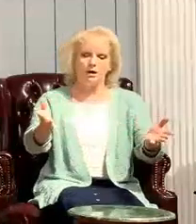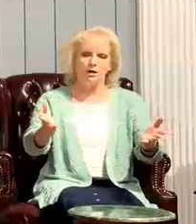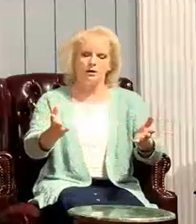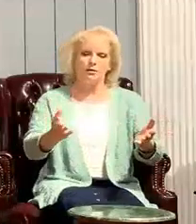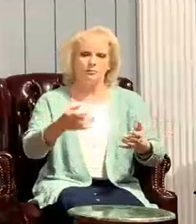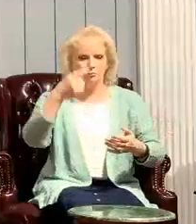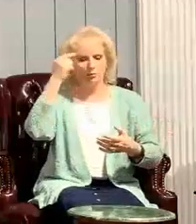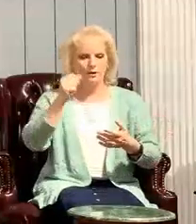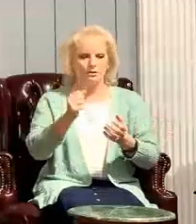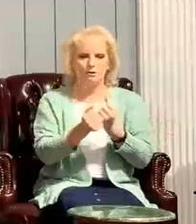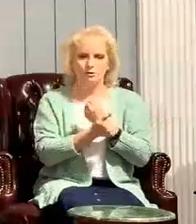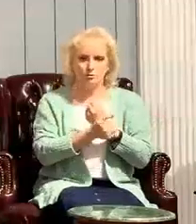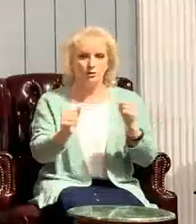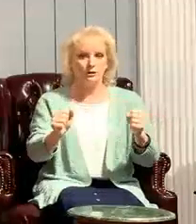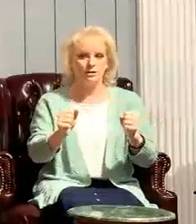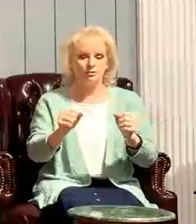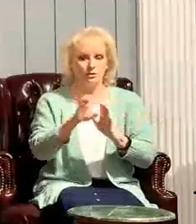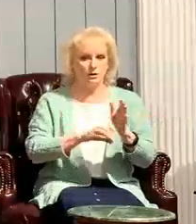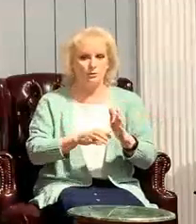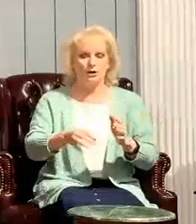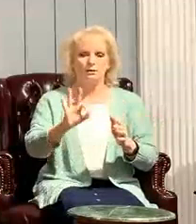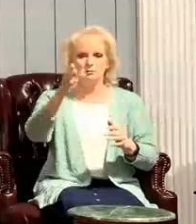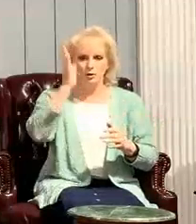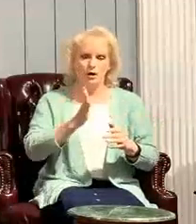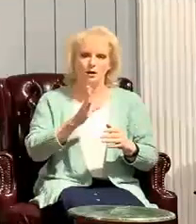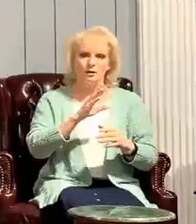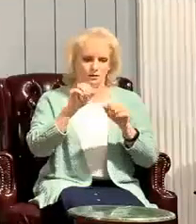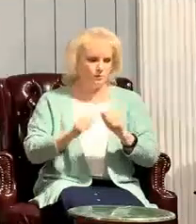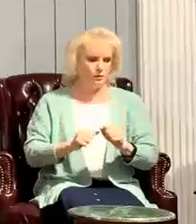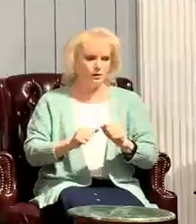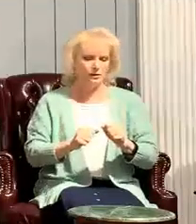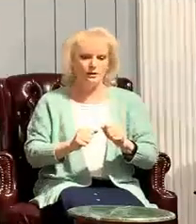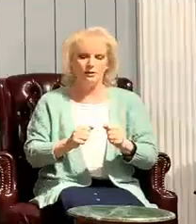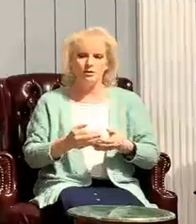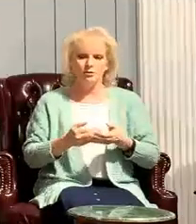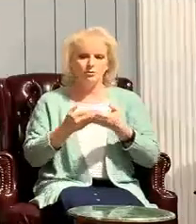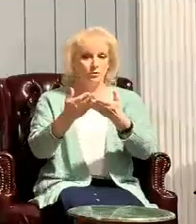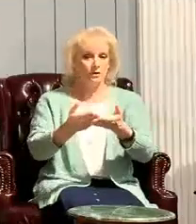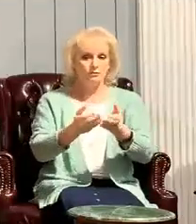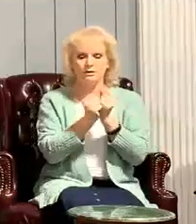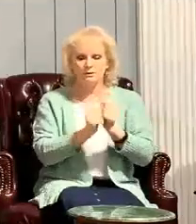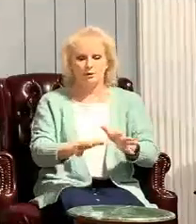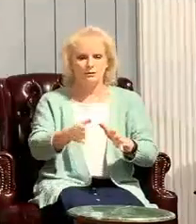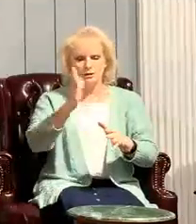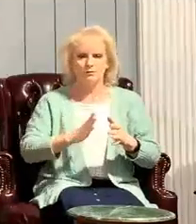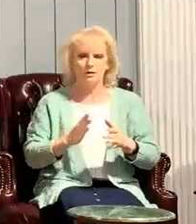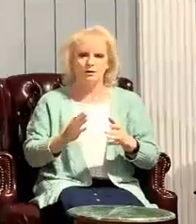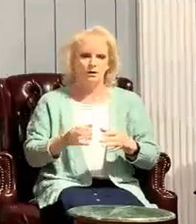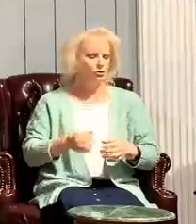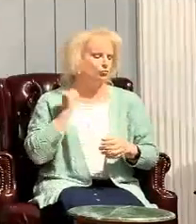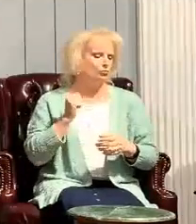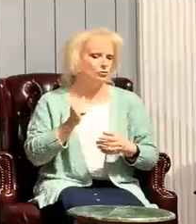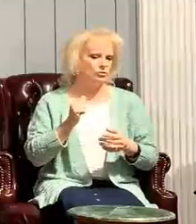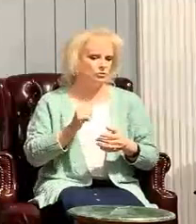the release was the command of God, because the ability to give was the blessing of God. To release, to refuse to forgive the